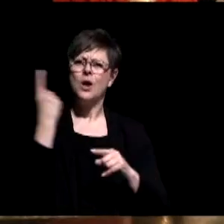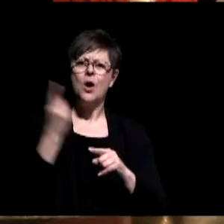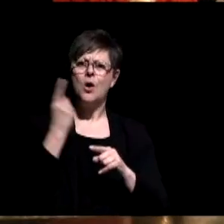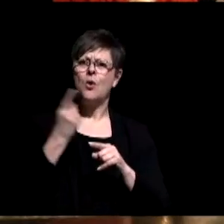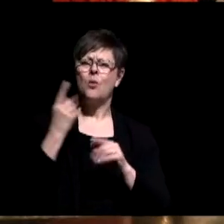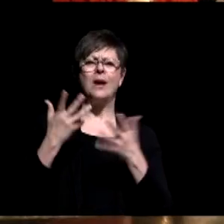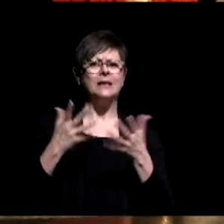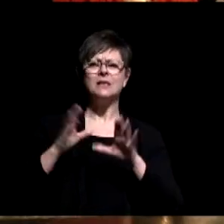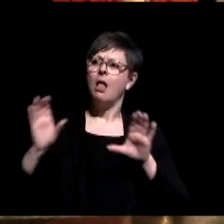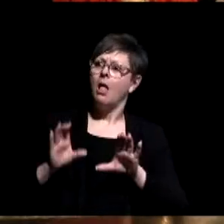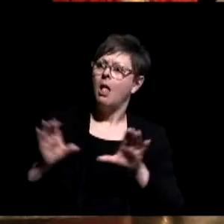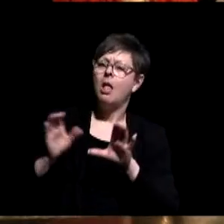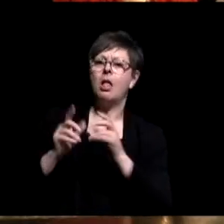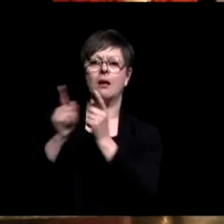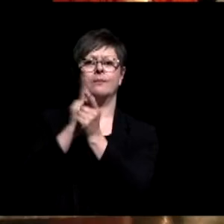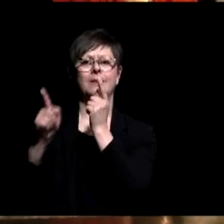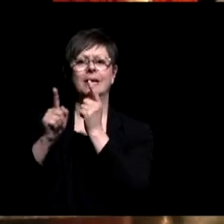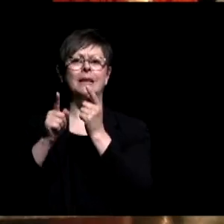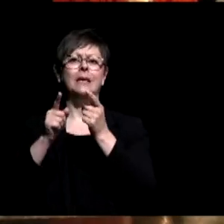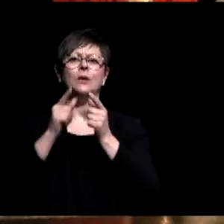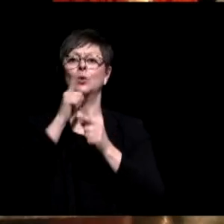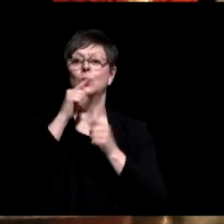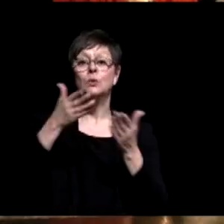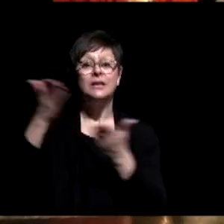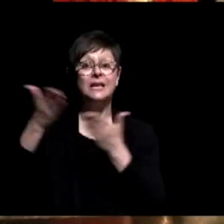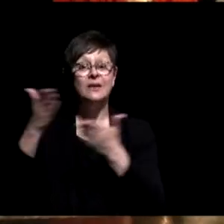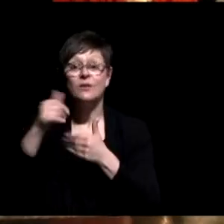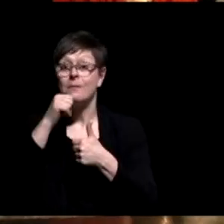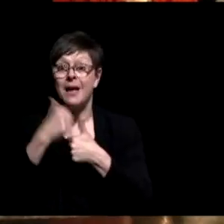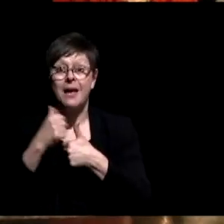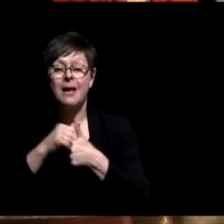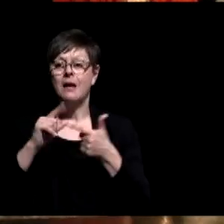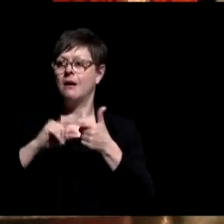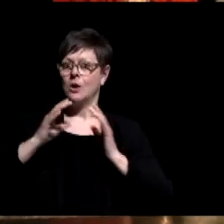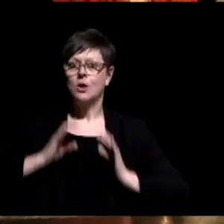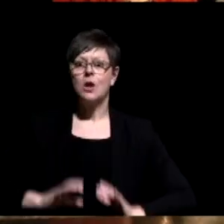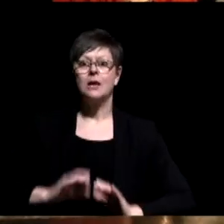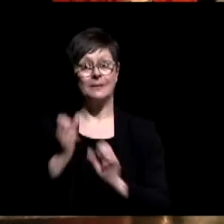meeting couriers and clients to ensure the day-to-day